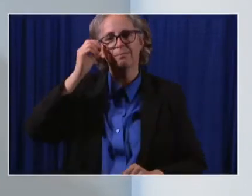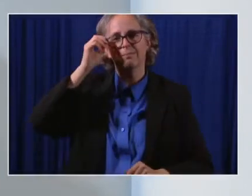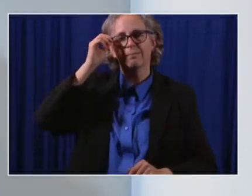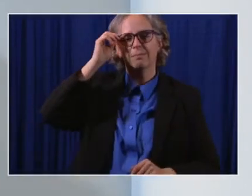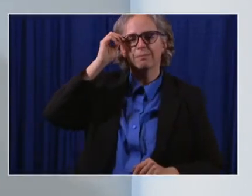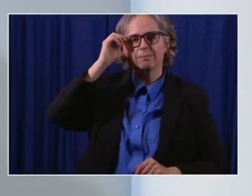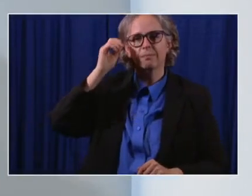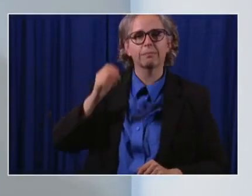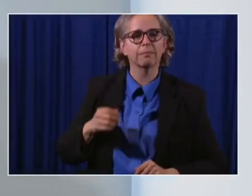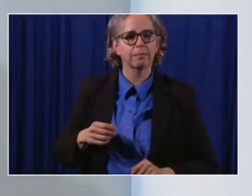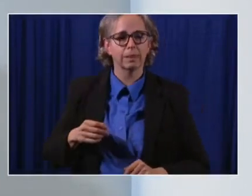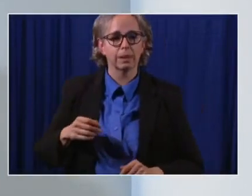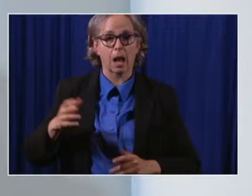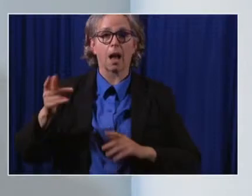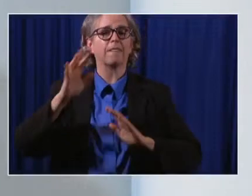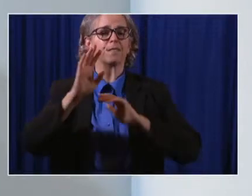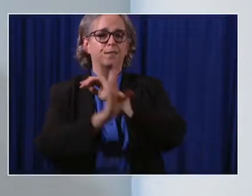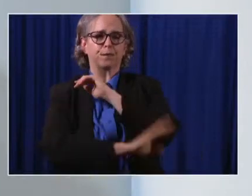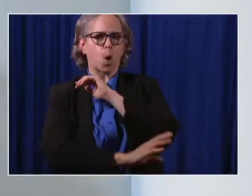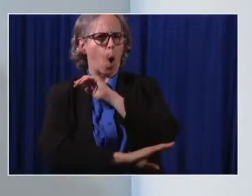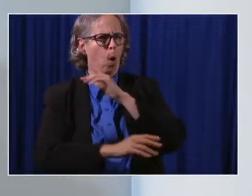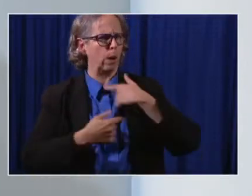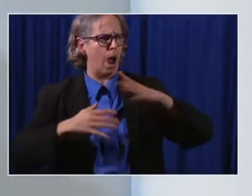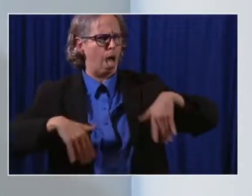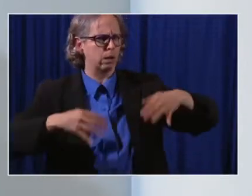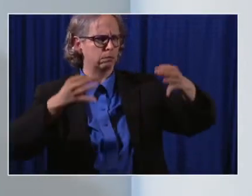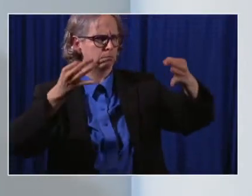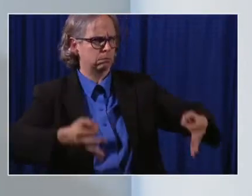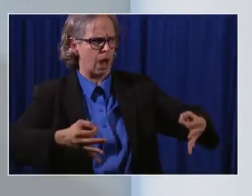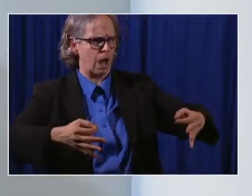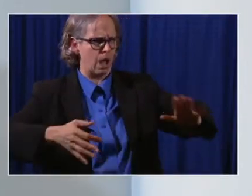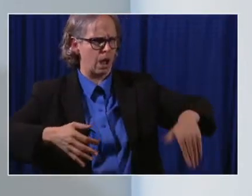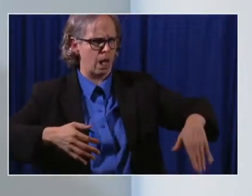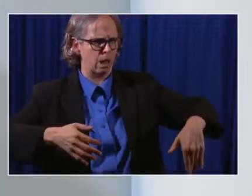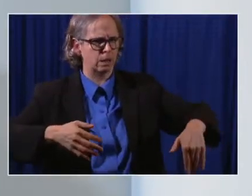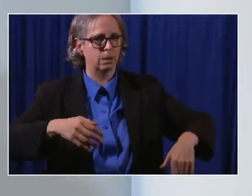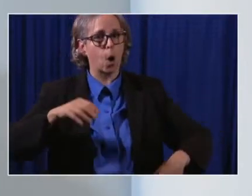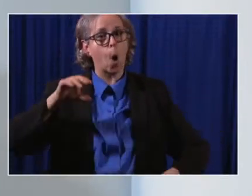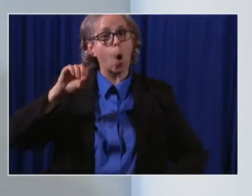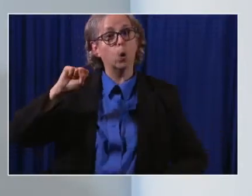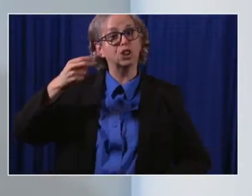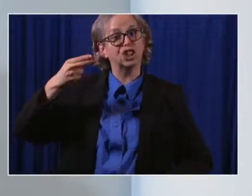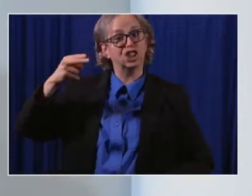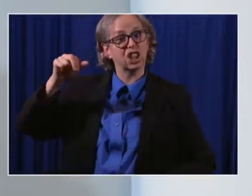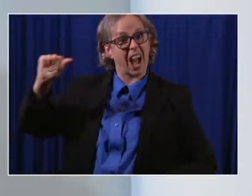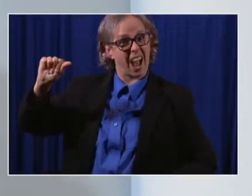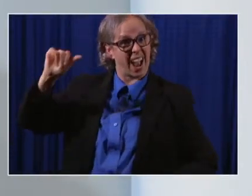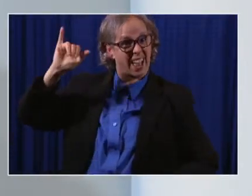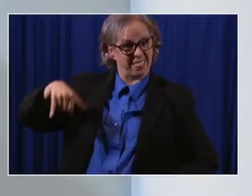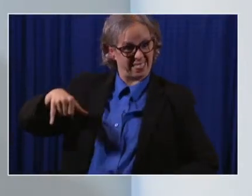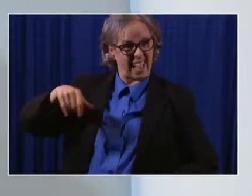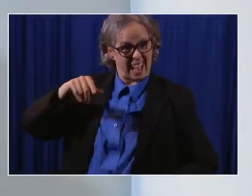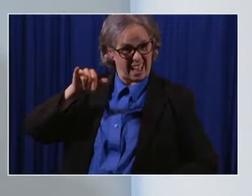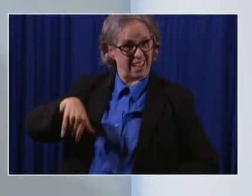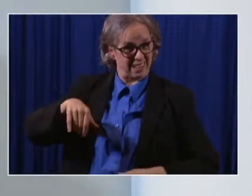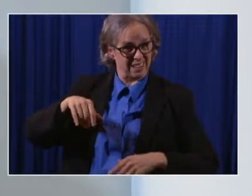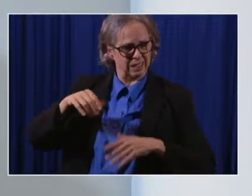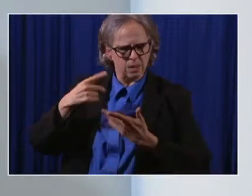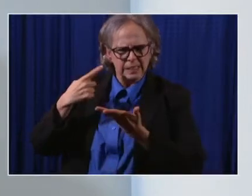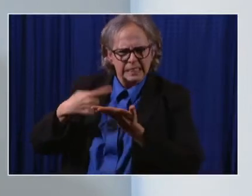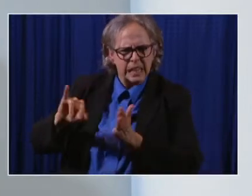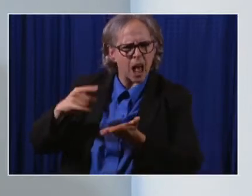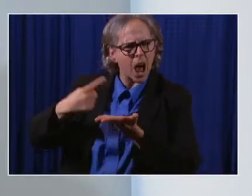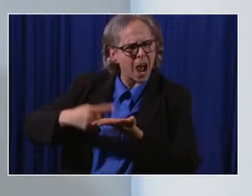still working with the Ohio High School Athletic Association to finalize that plan, and we are